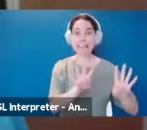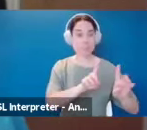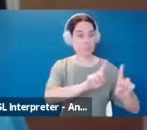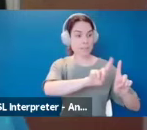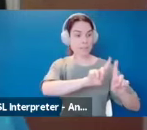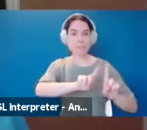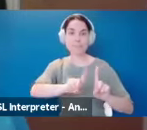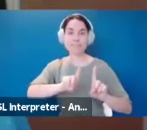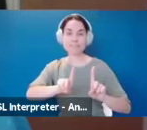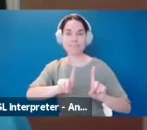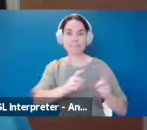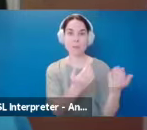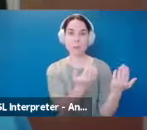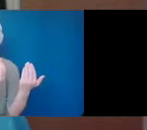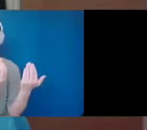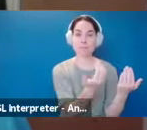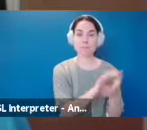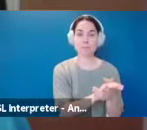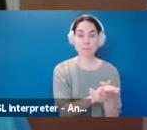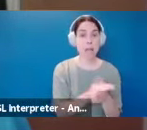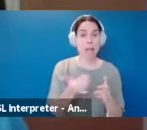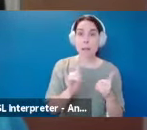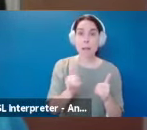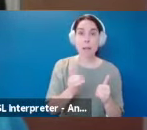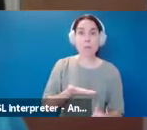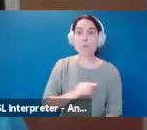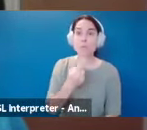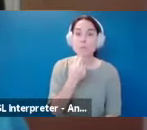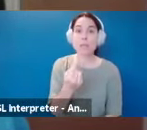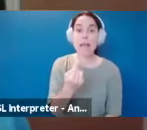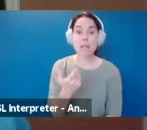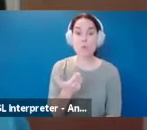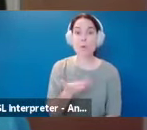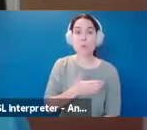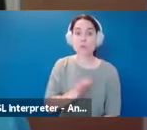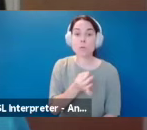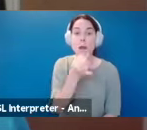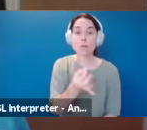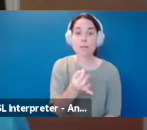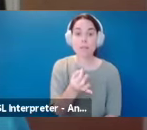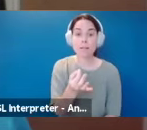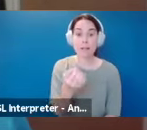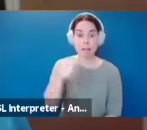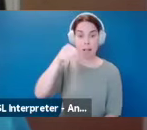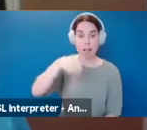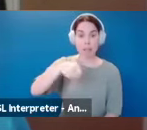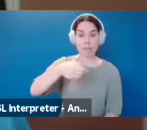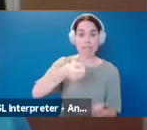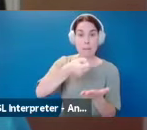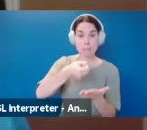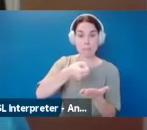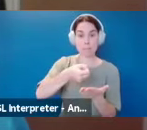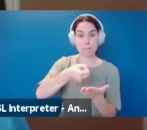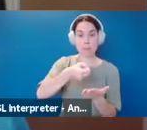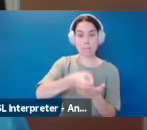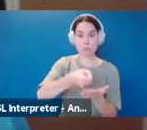have anything to say, there's a tab that says panelists and a tab that says panelists and